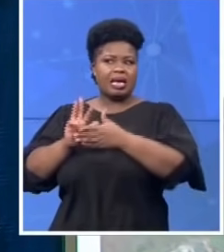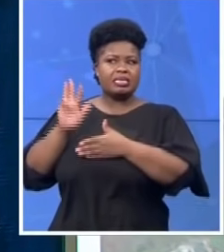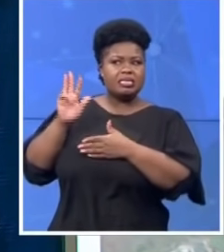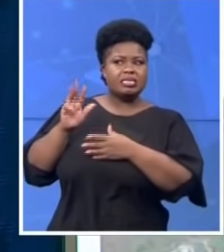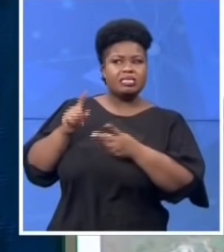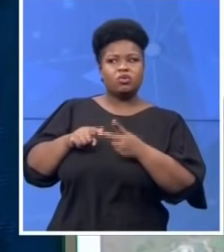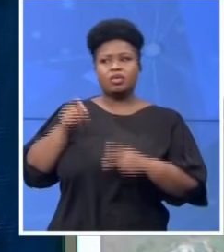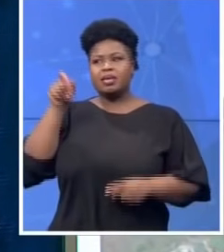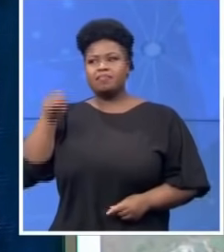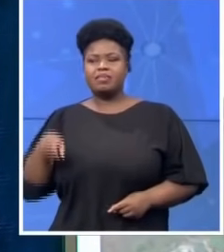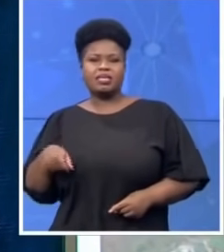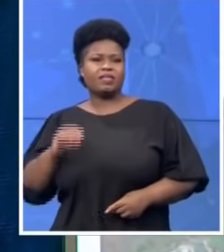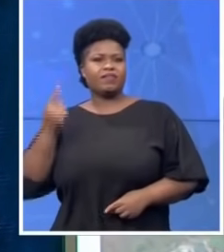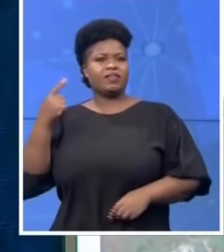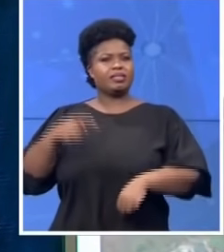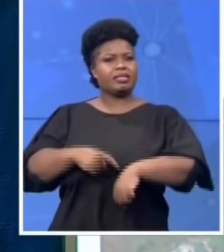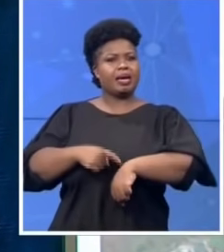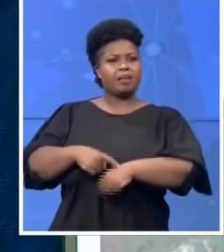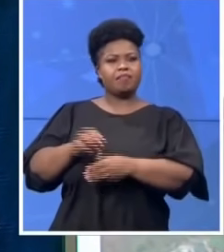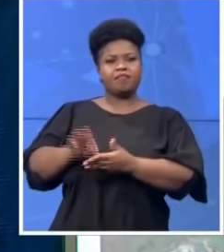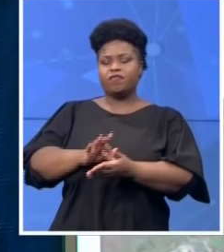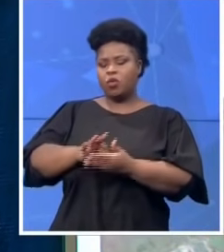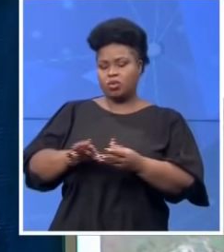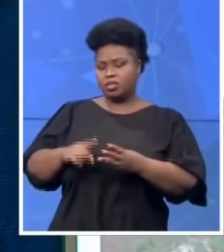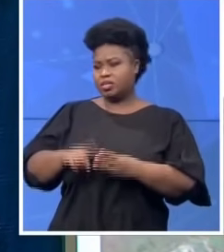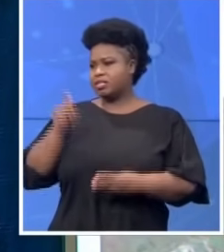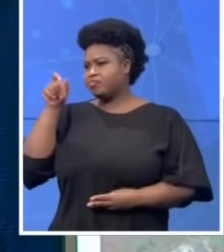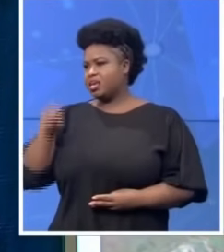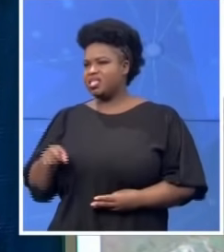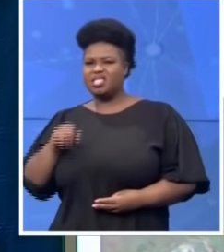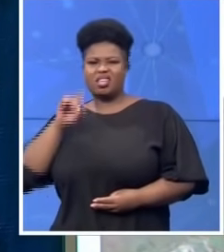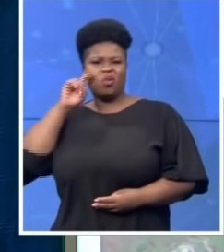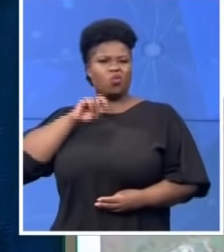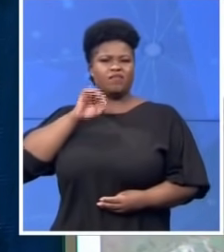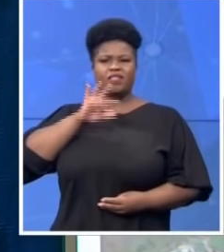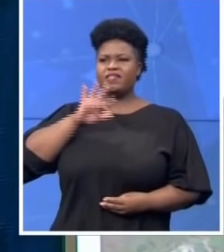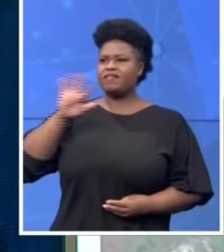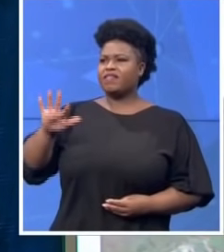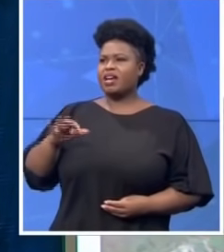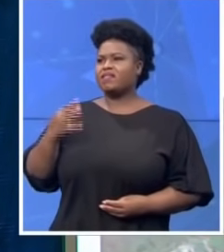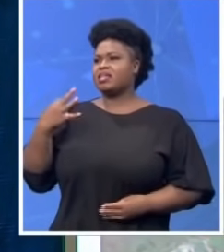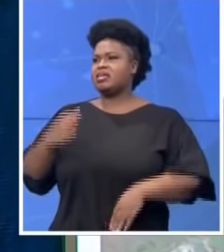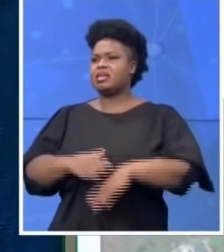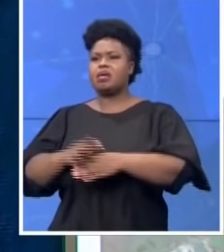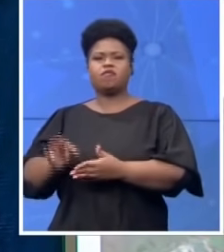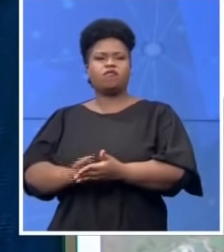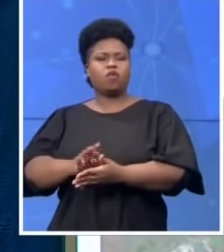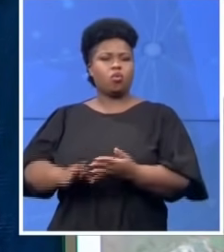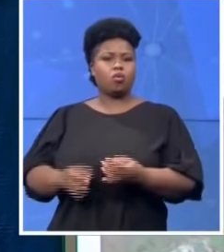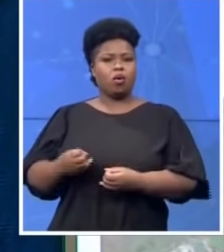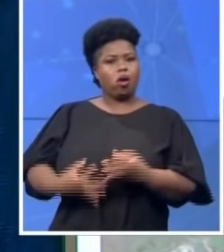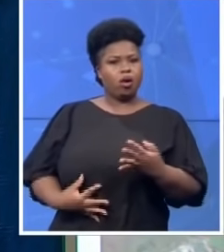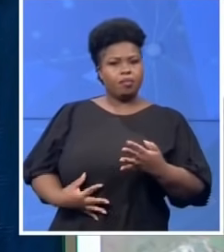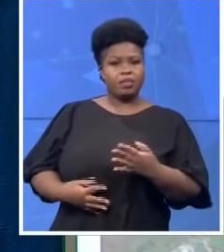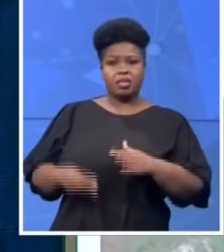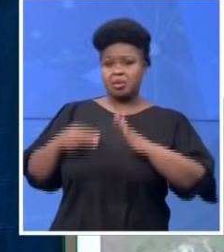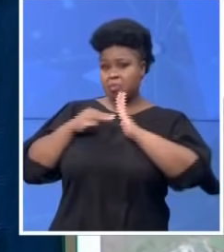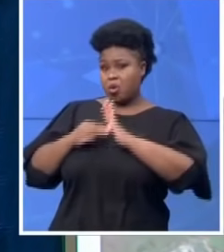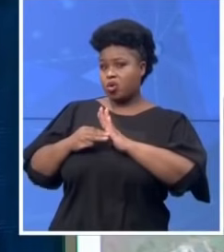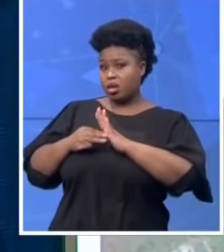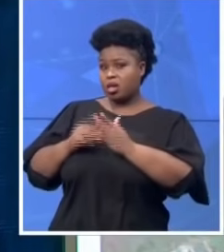this is his third time around? Or the model kind of works itself out on that basis?